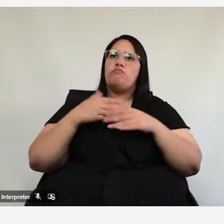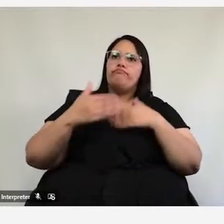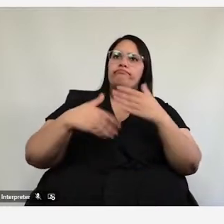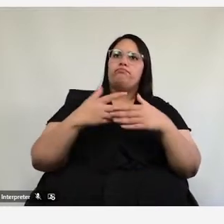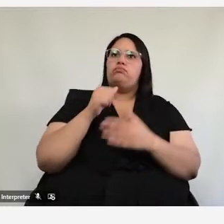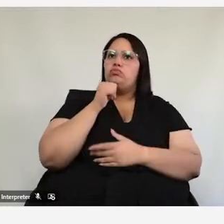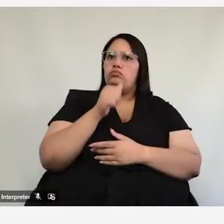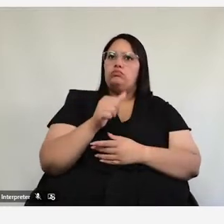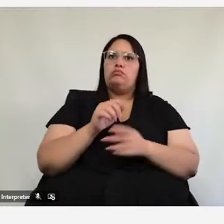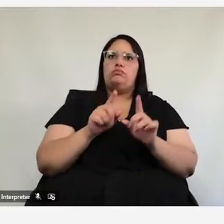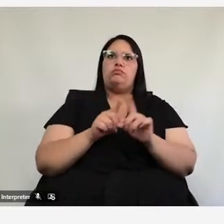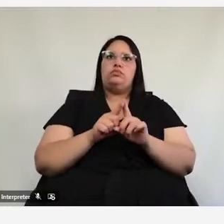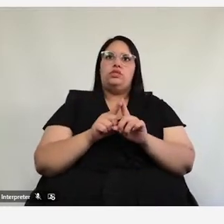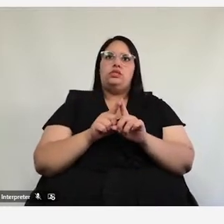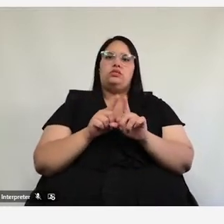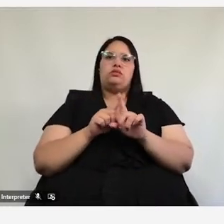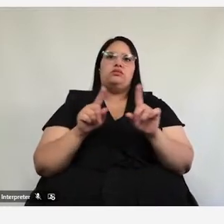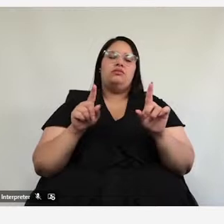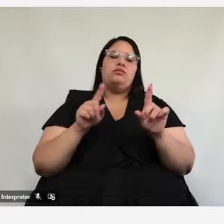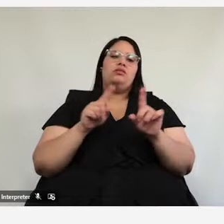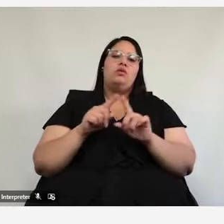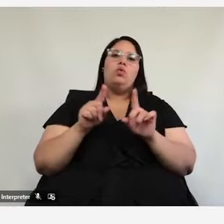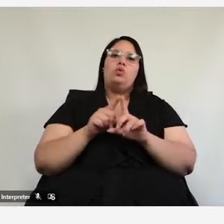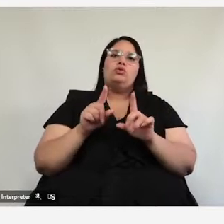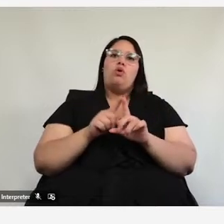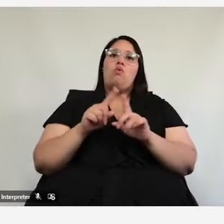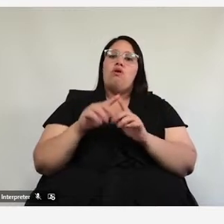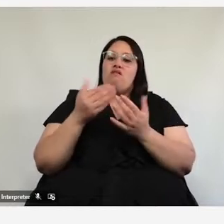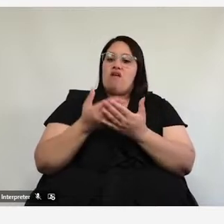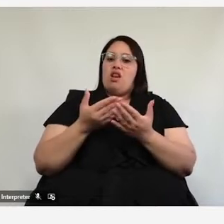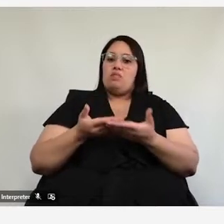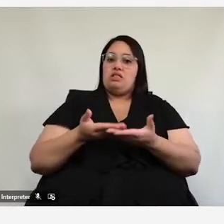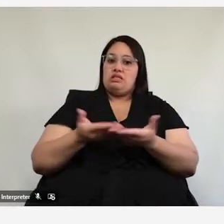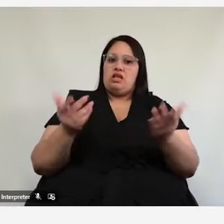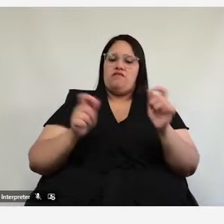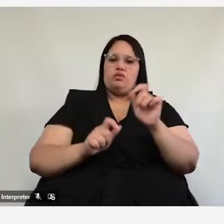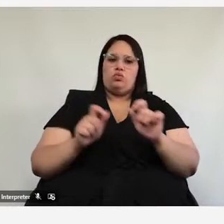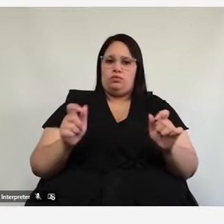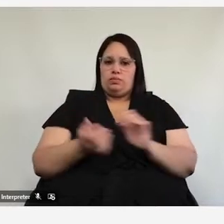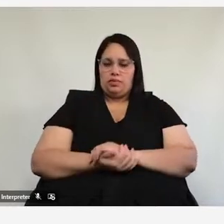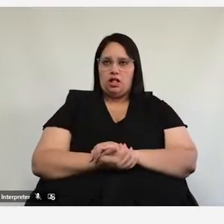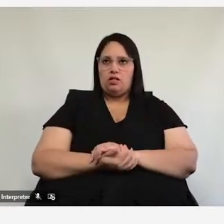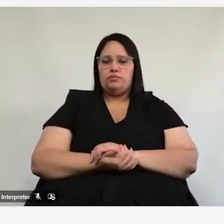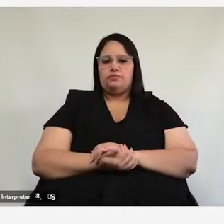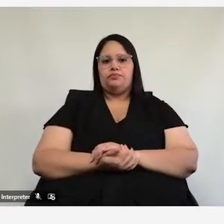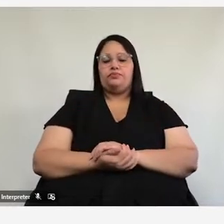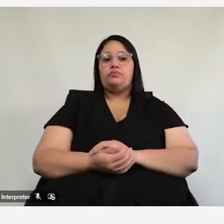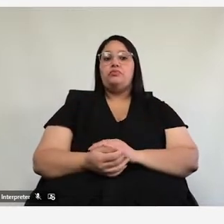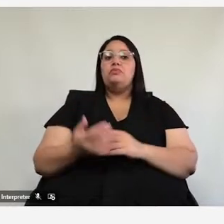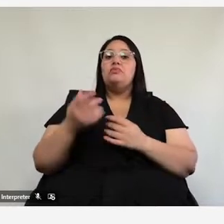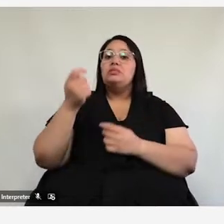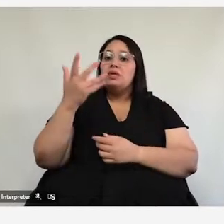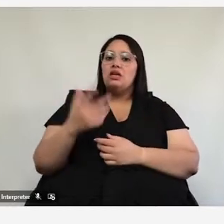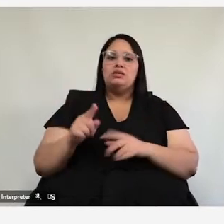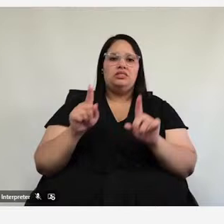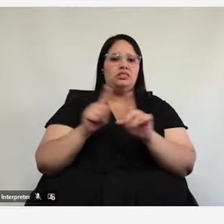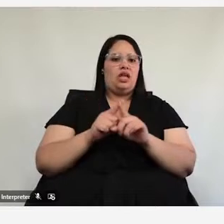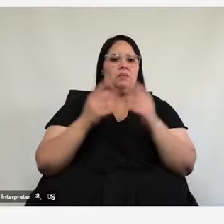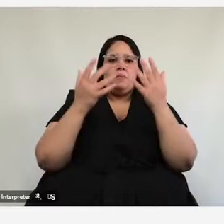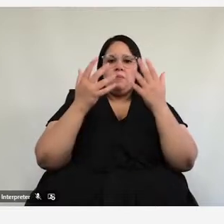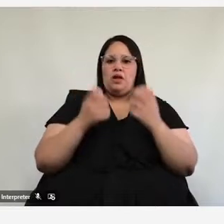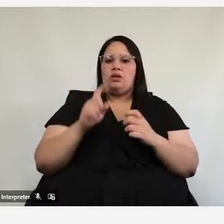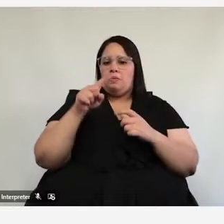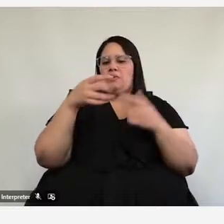slim economic opportunities available to them. Somlomo, also the budget must